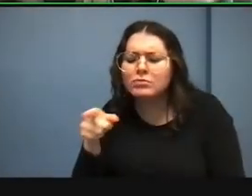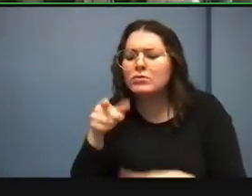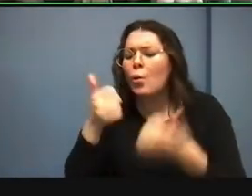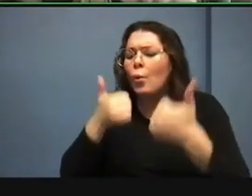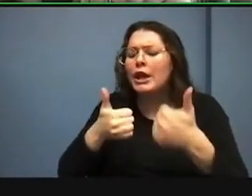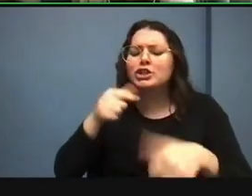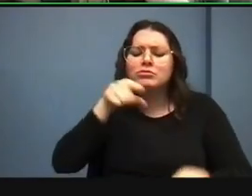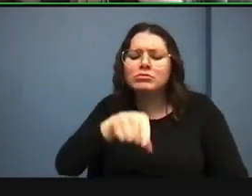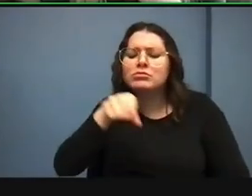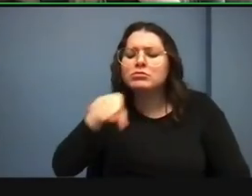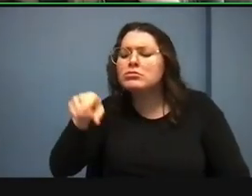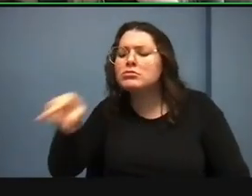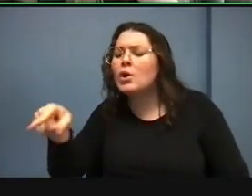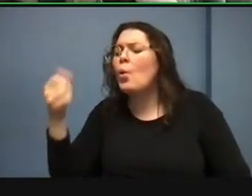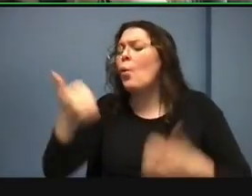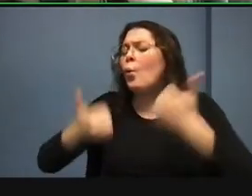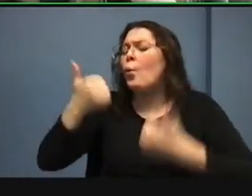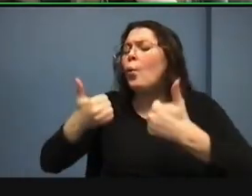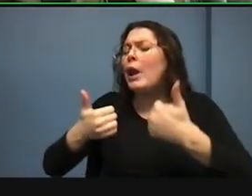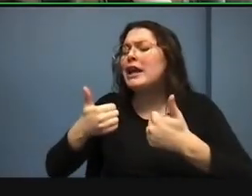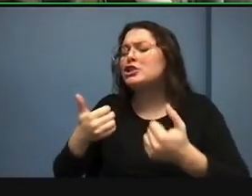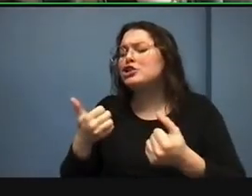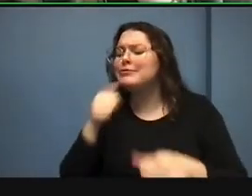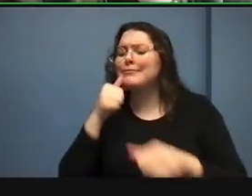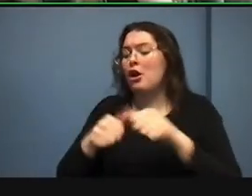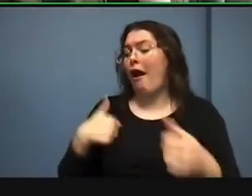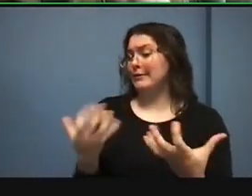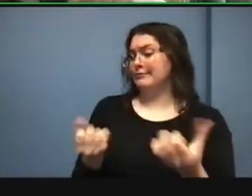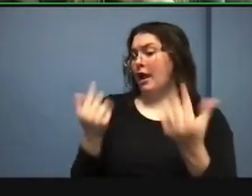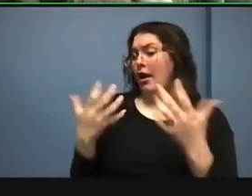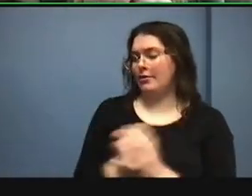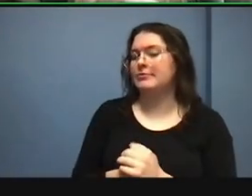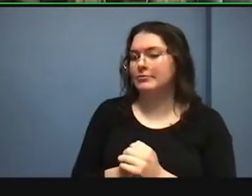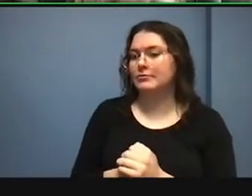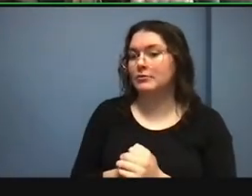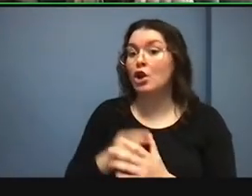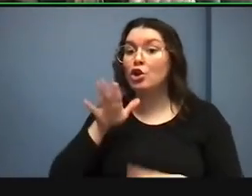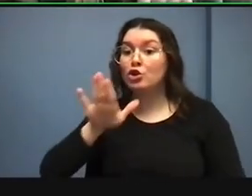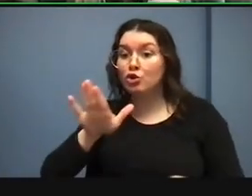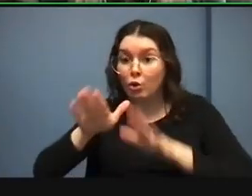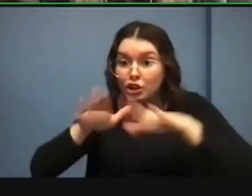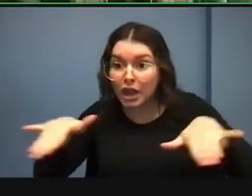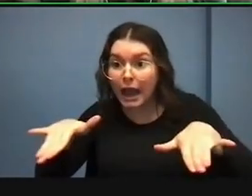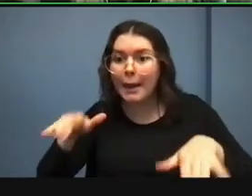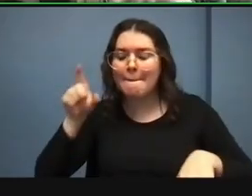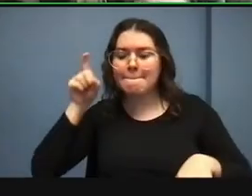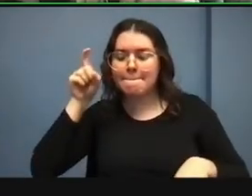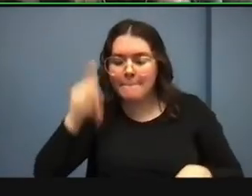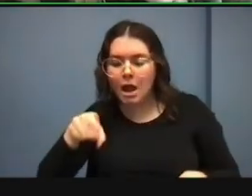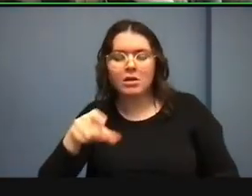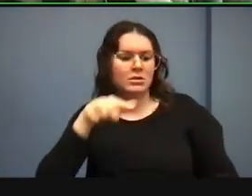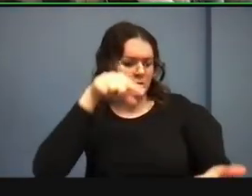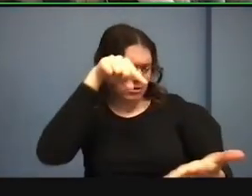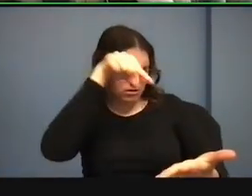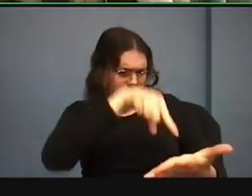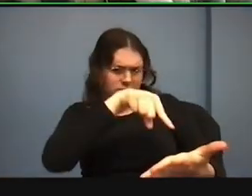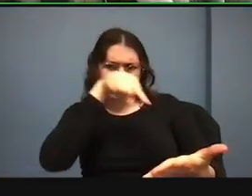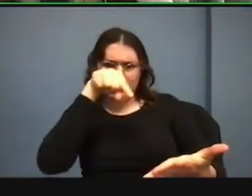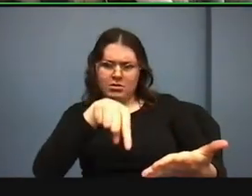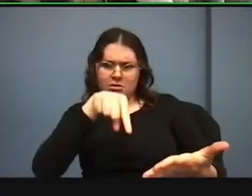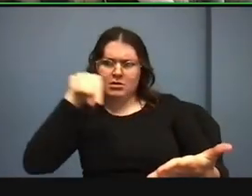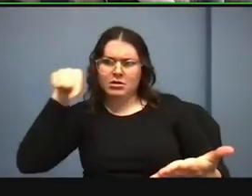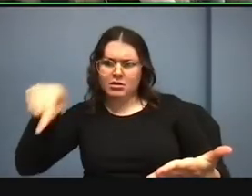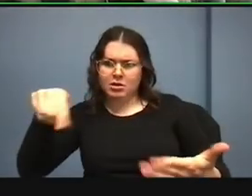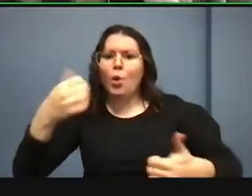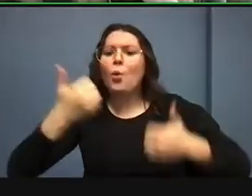3 cards which letter was signed to them. And your child's going to point to